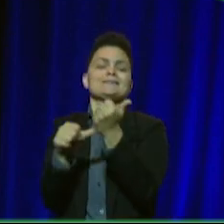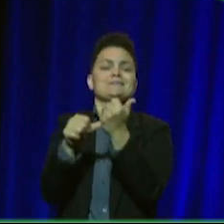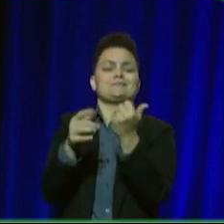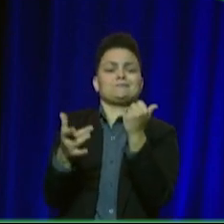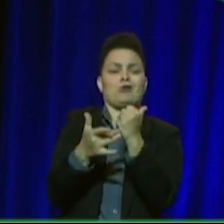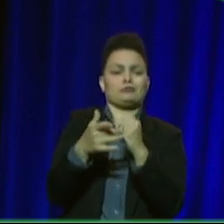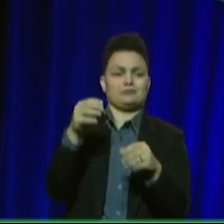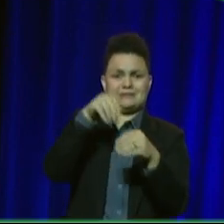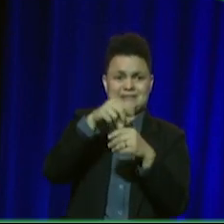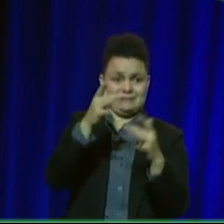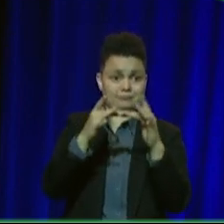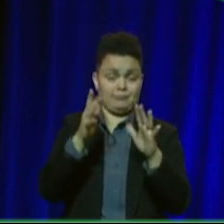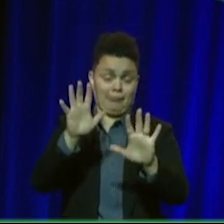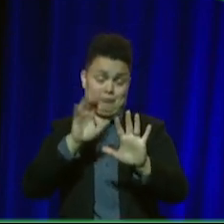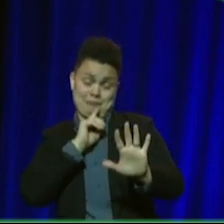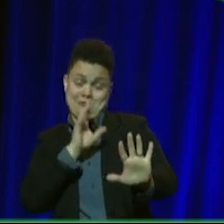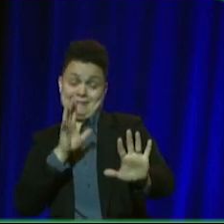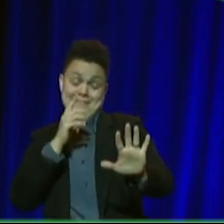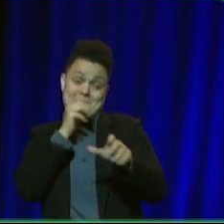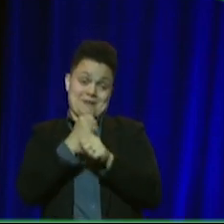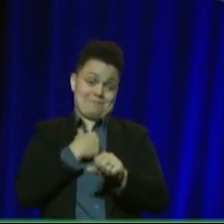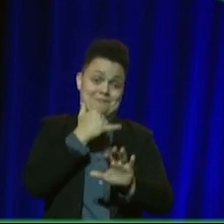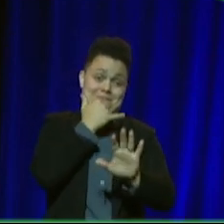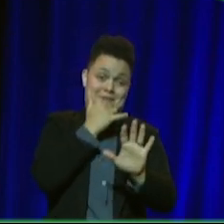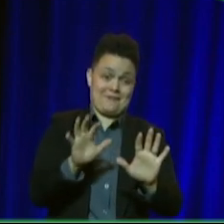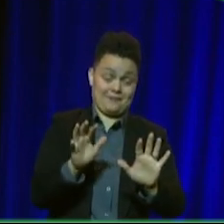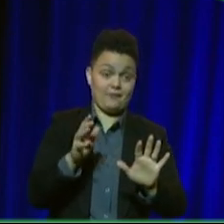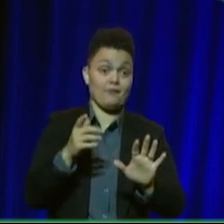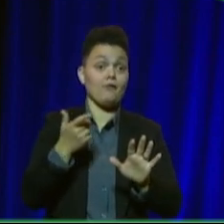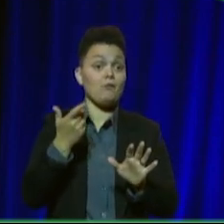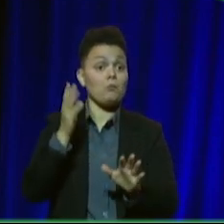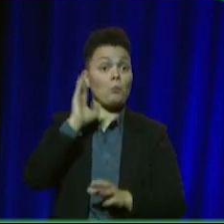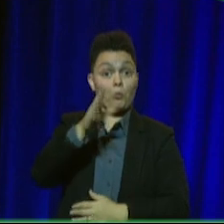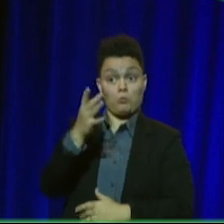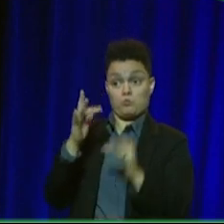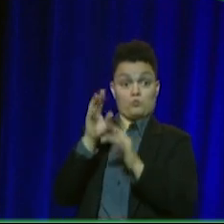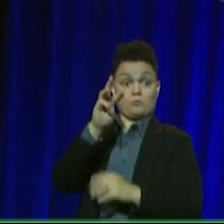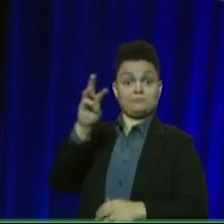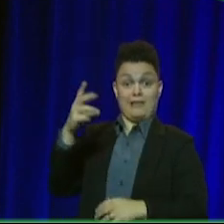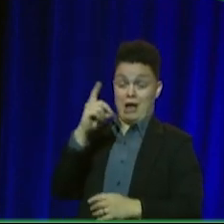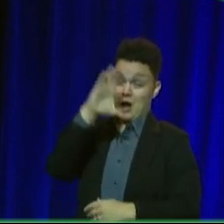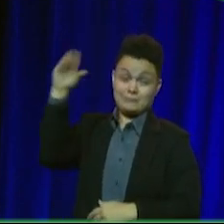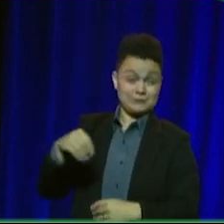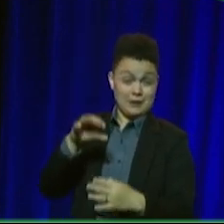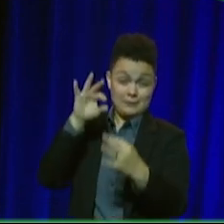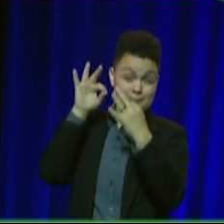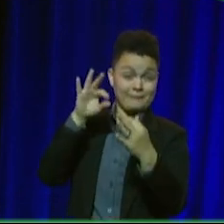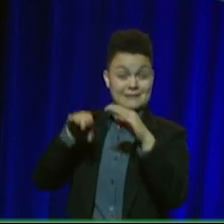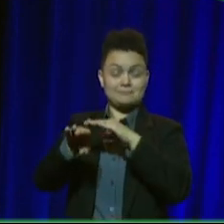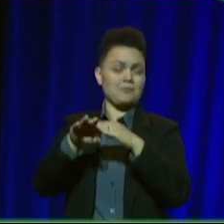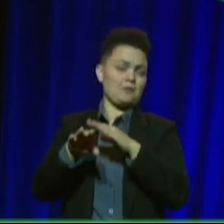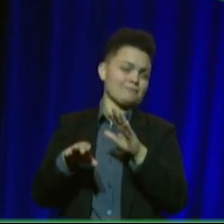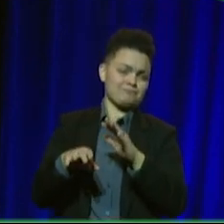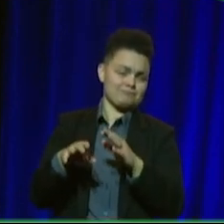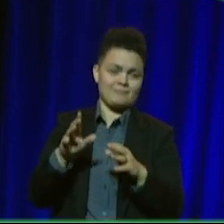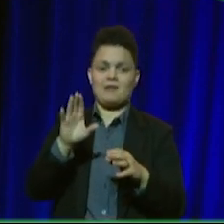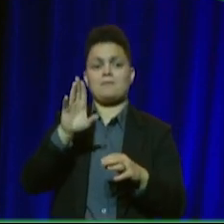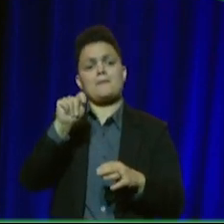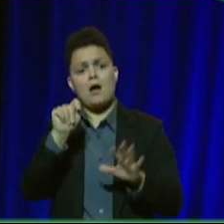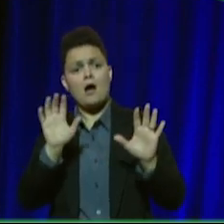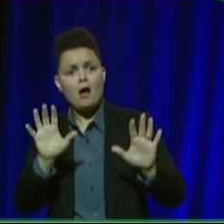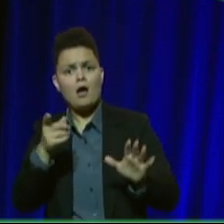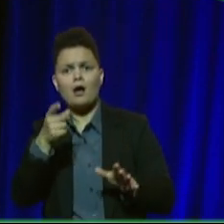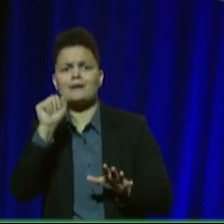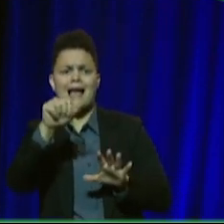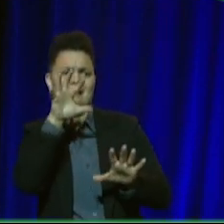not saying that your website will be 100% accessible, but I am saying that the components that comprise your